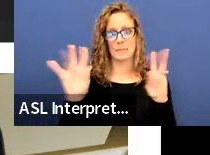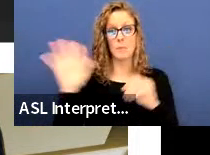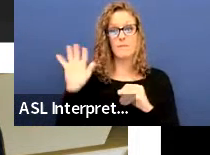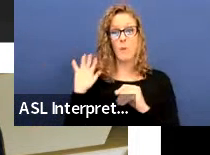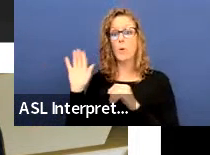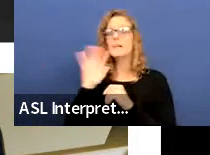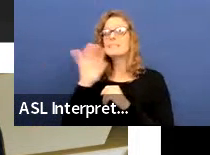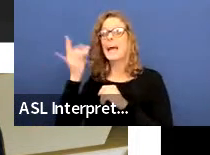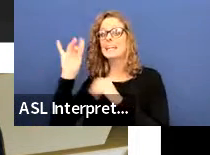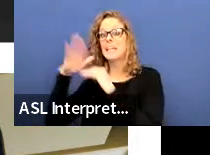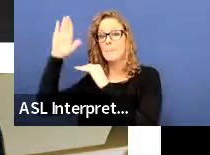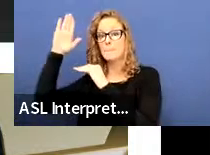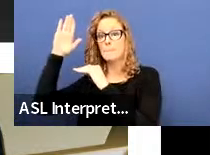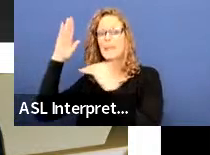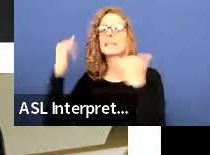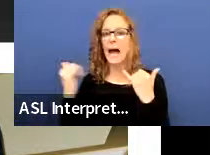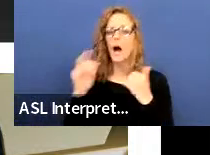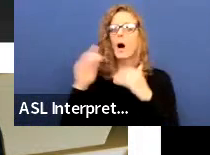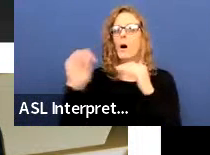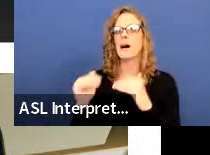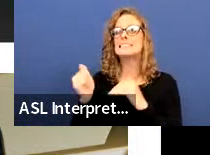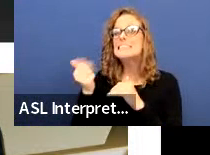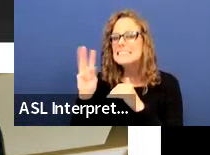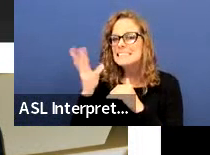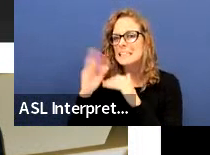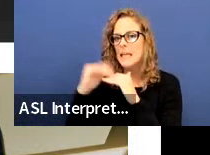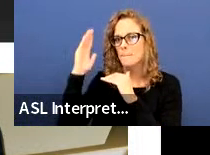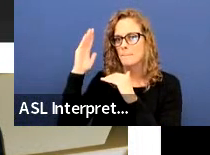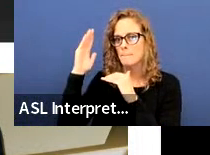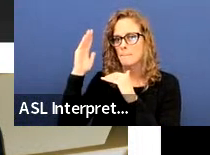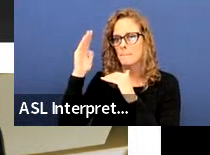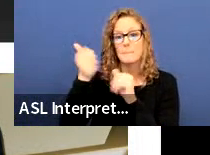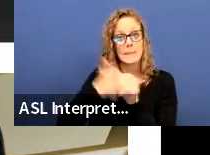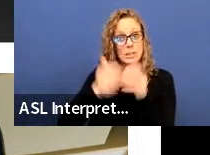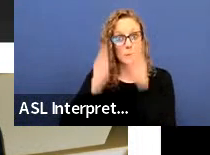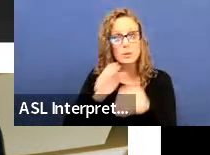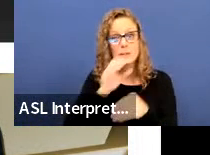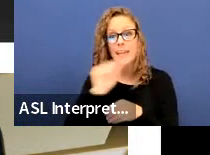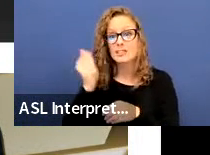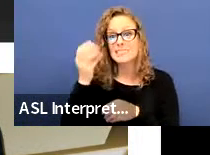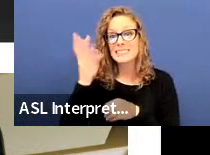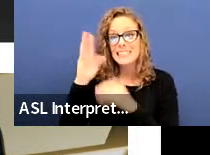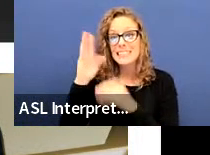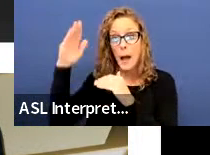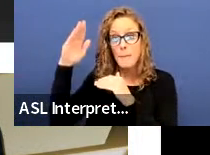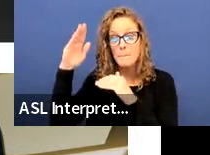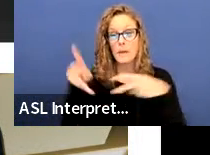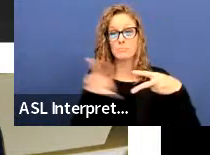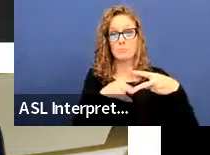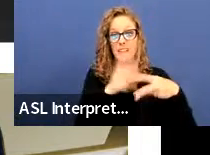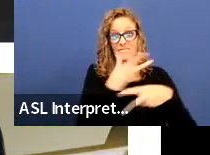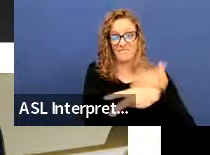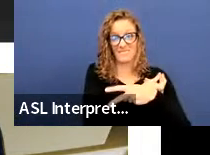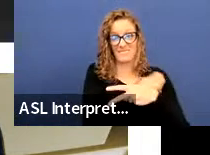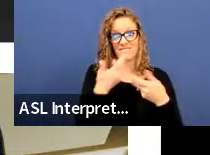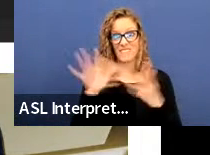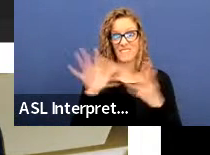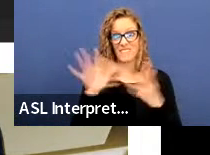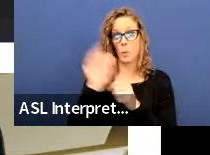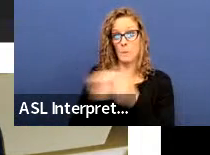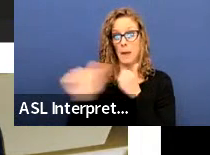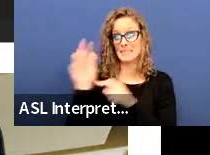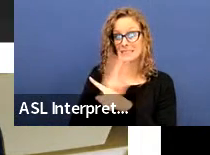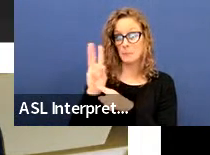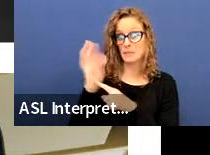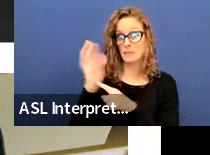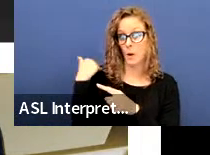up. Now it's 16 and up. For everybody 16 and up who's had enough time from their vaccination